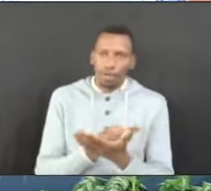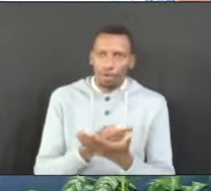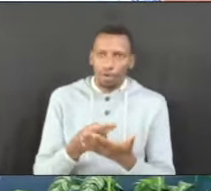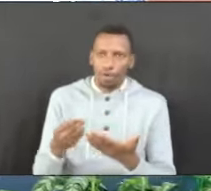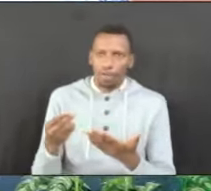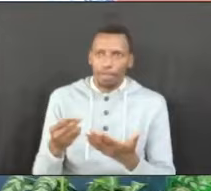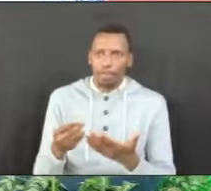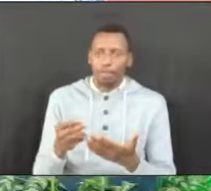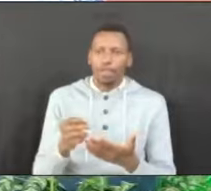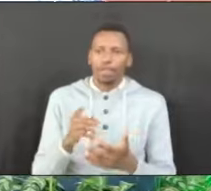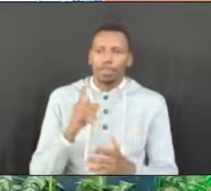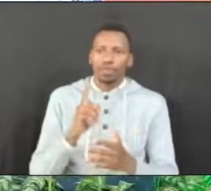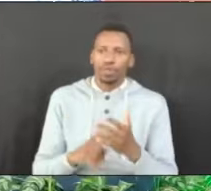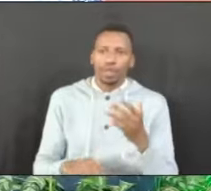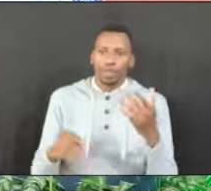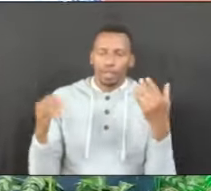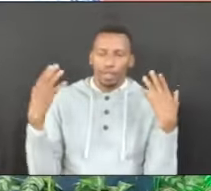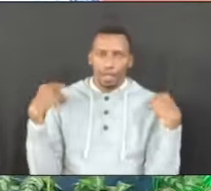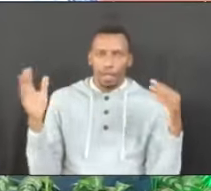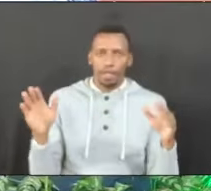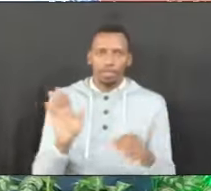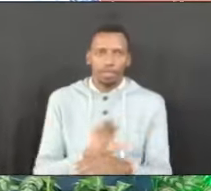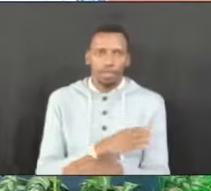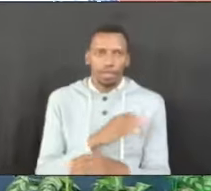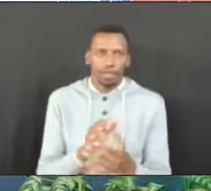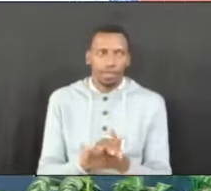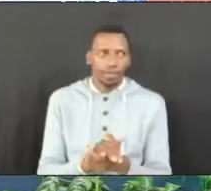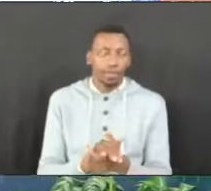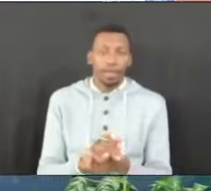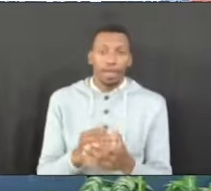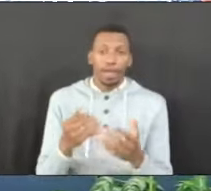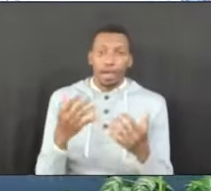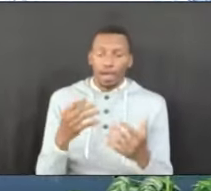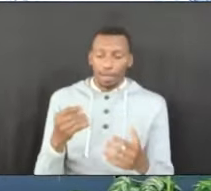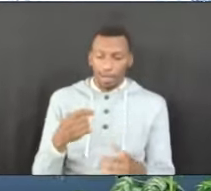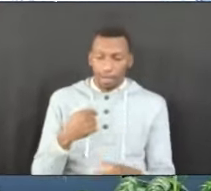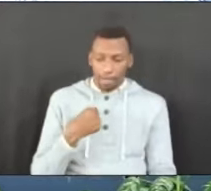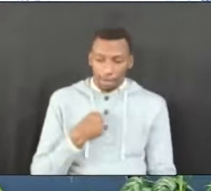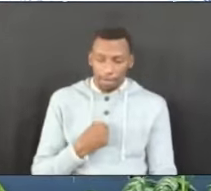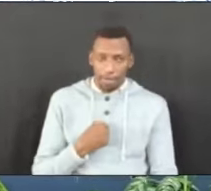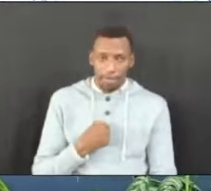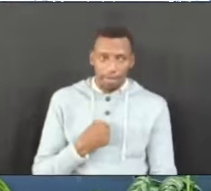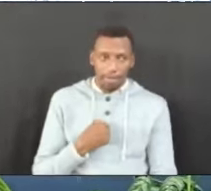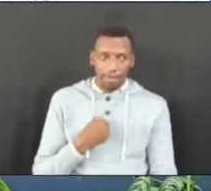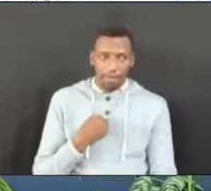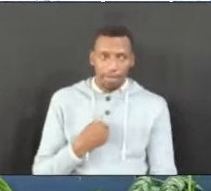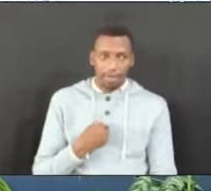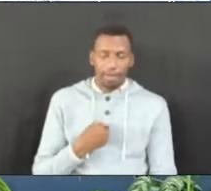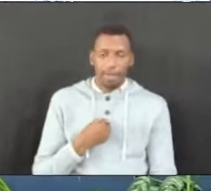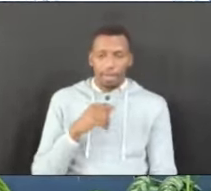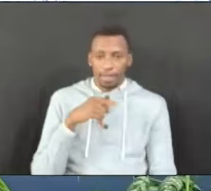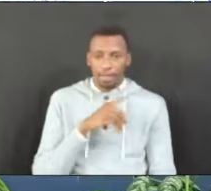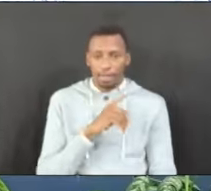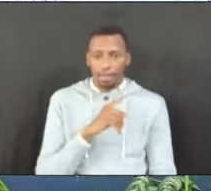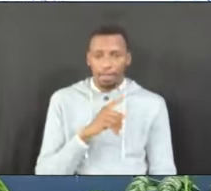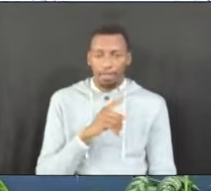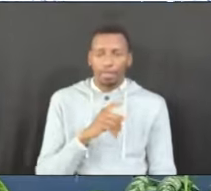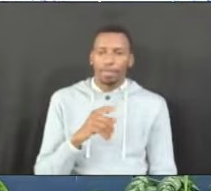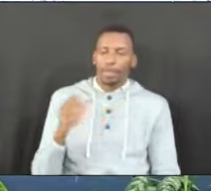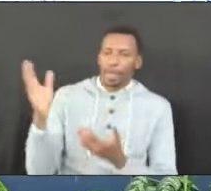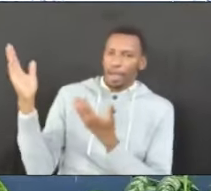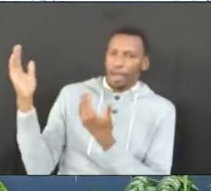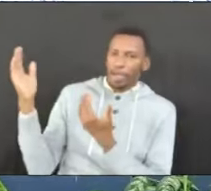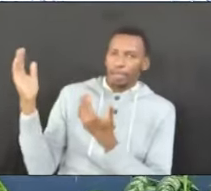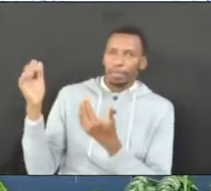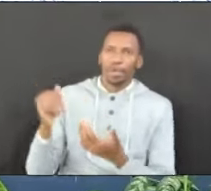The angels sing. And I, this is me, Achia, I expect to help them